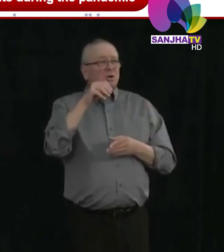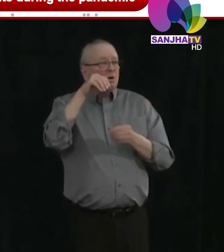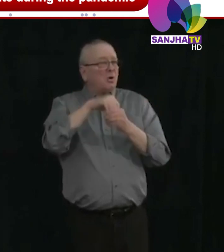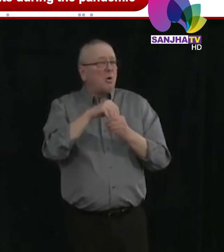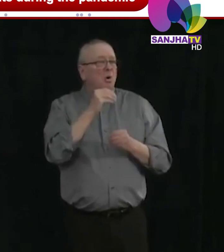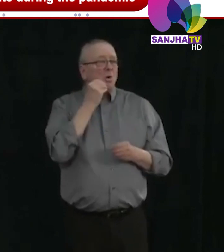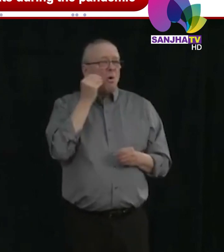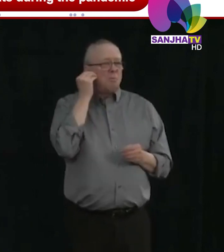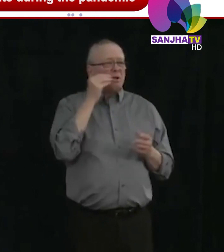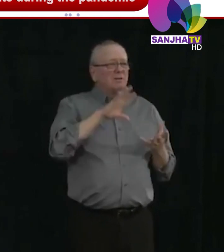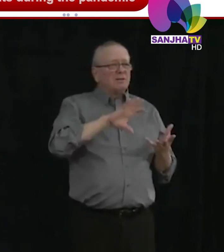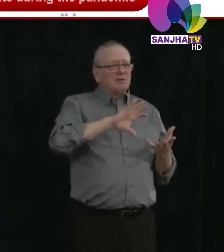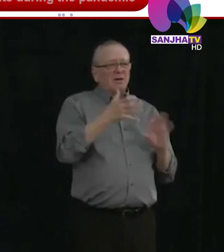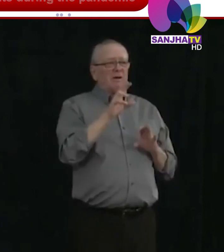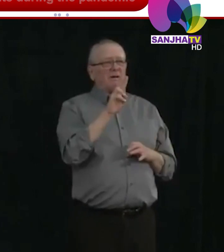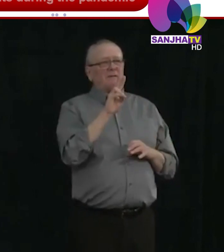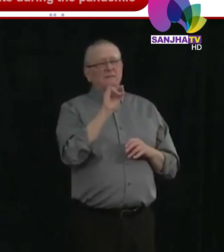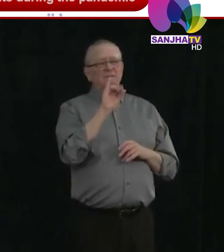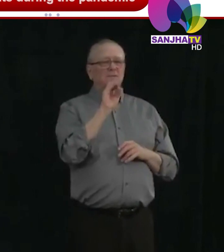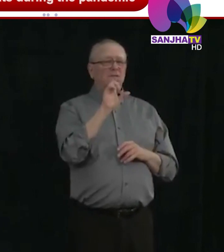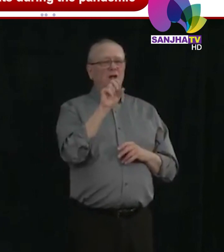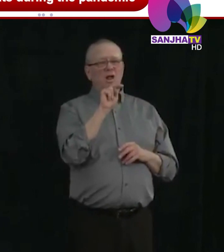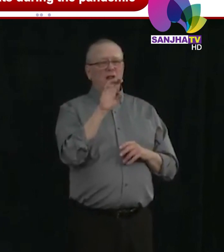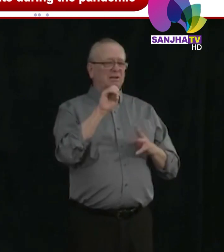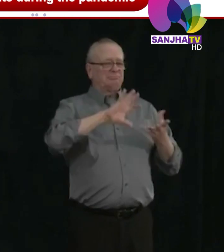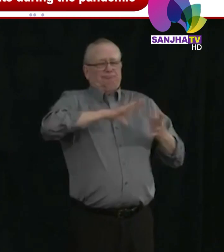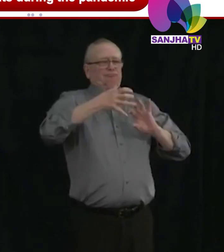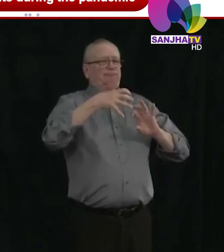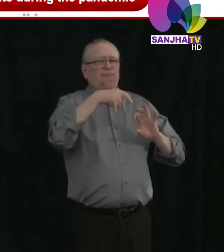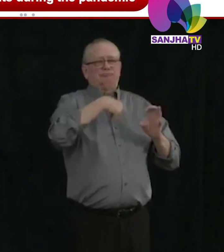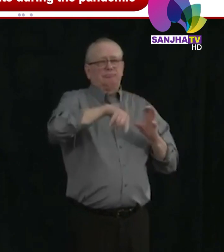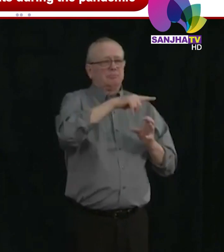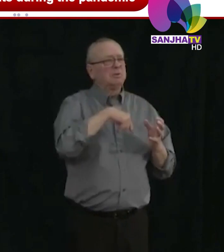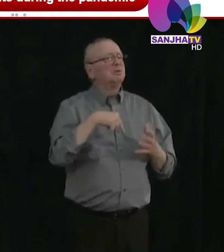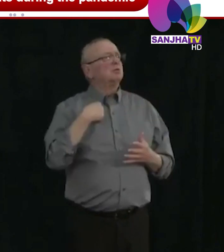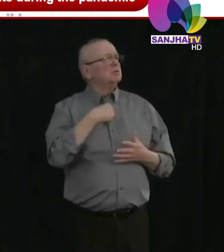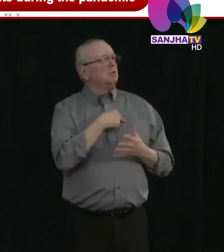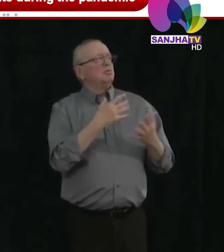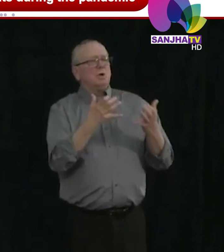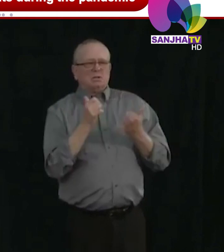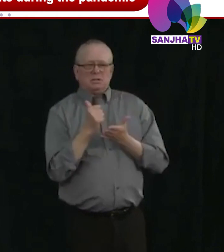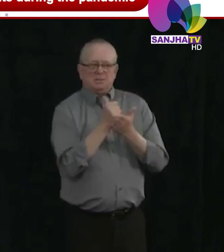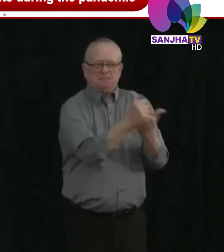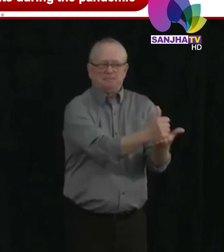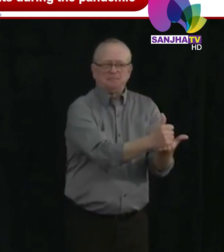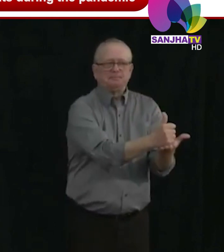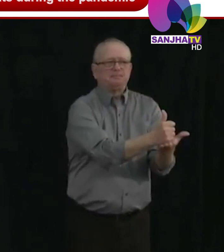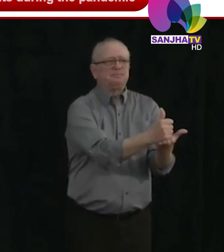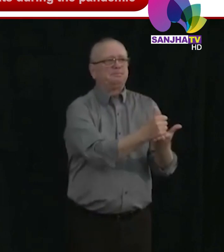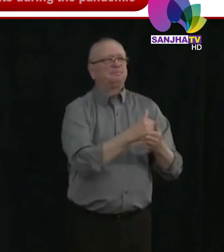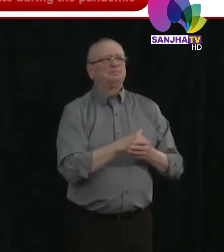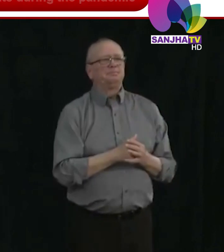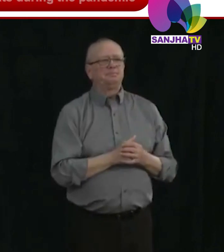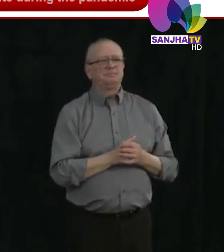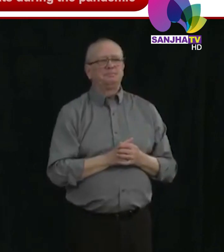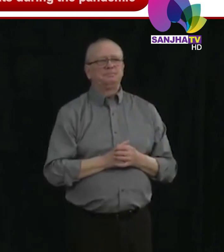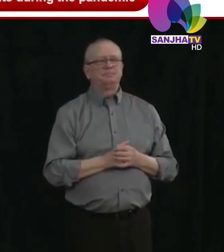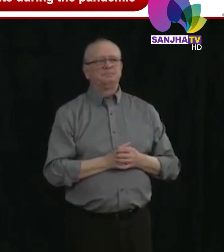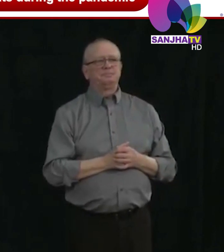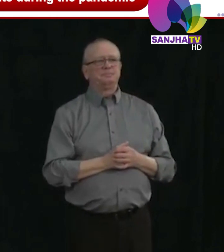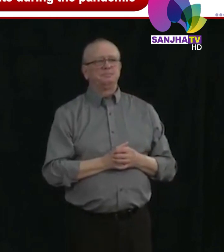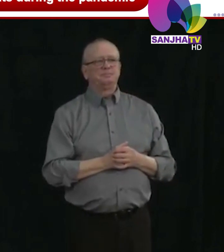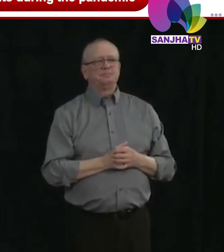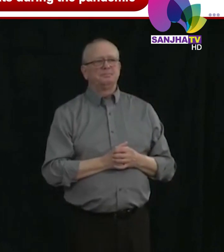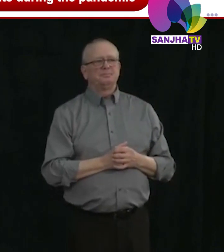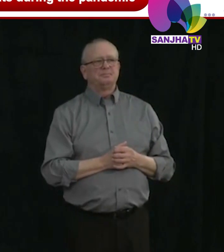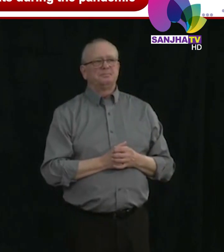are taking action to help you through this very difficult time. Many Albertans have lost most, if